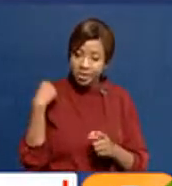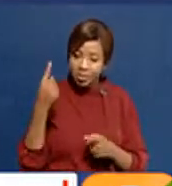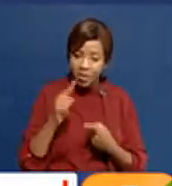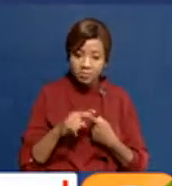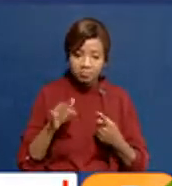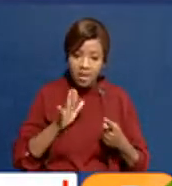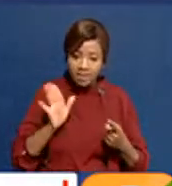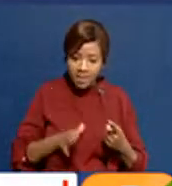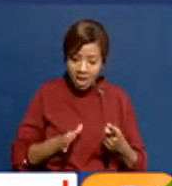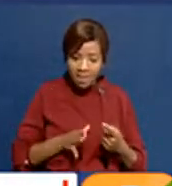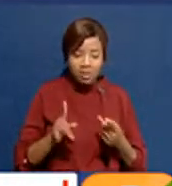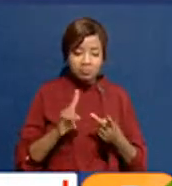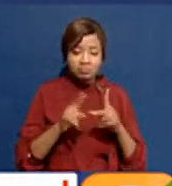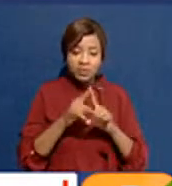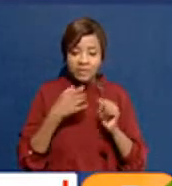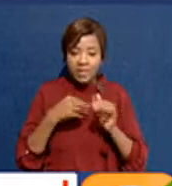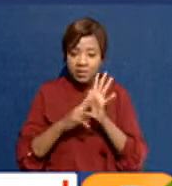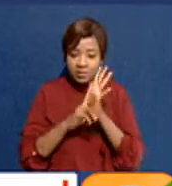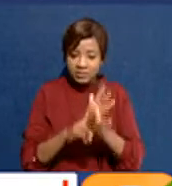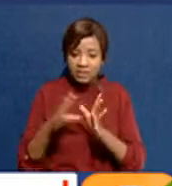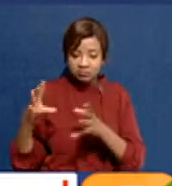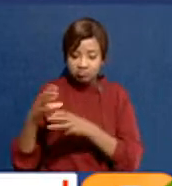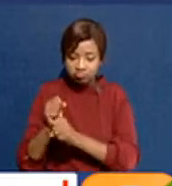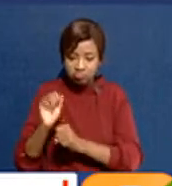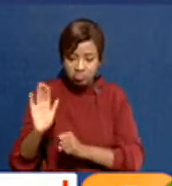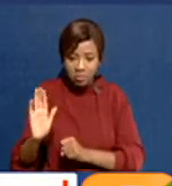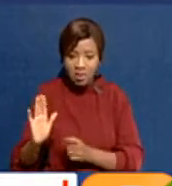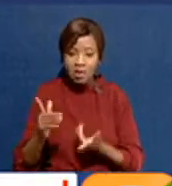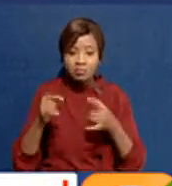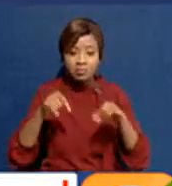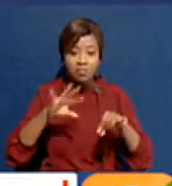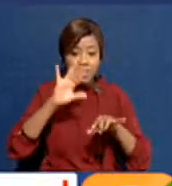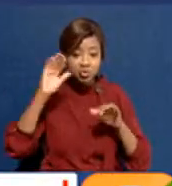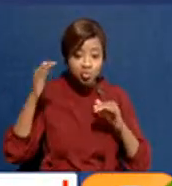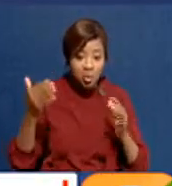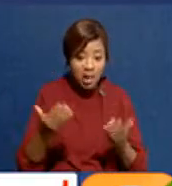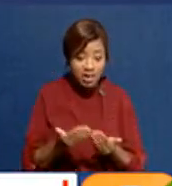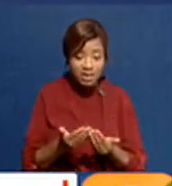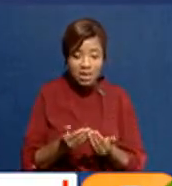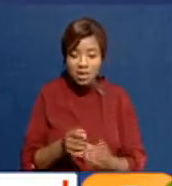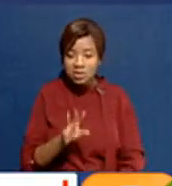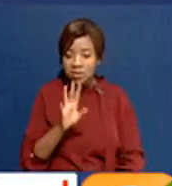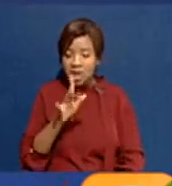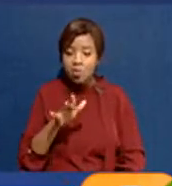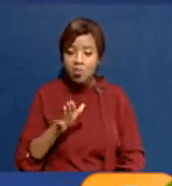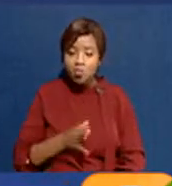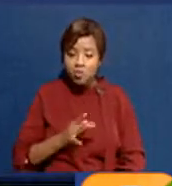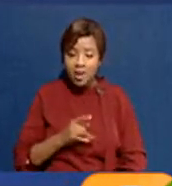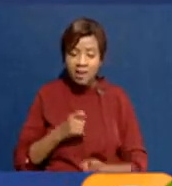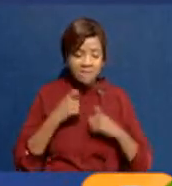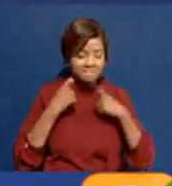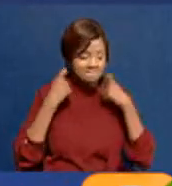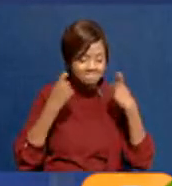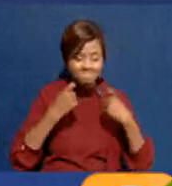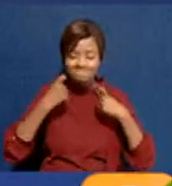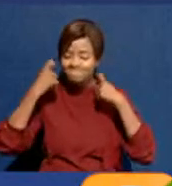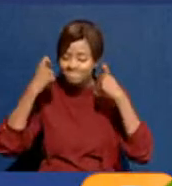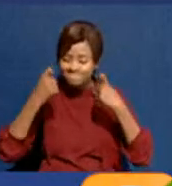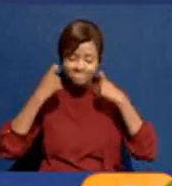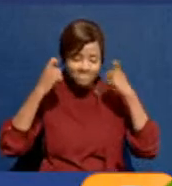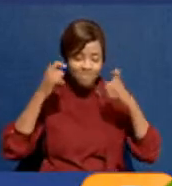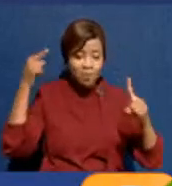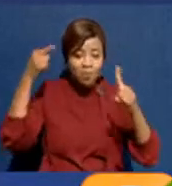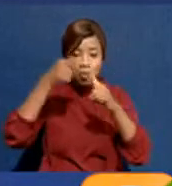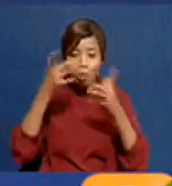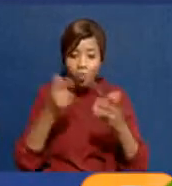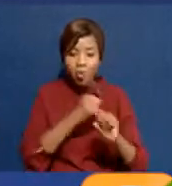birth. And I'll tell you, in this world, a woman will fight for her child, irrespective of what comes her way.